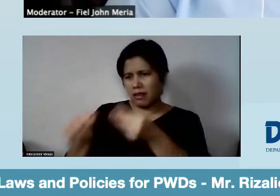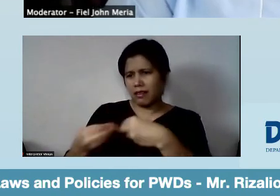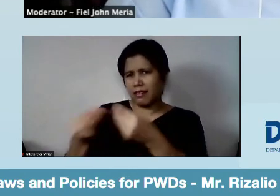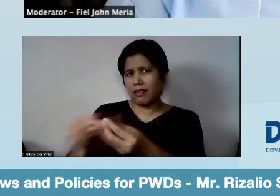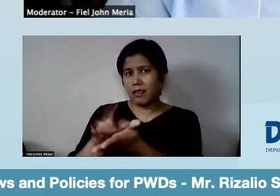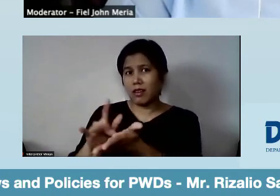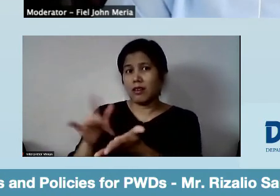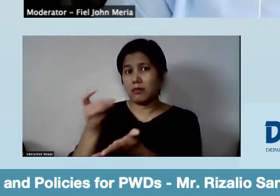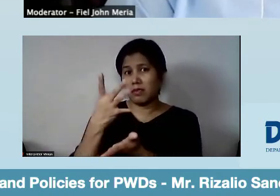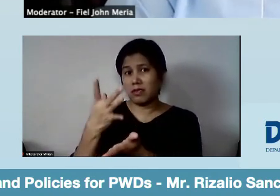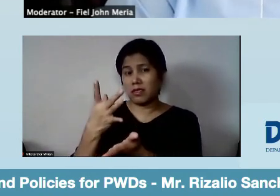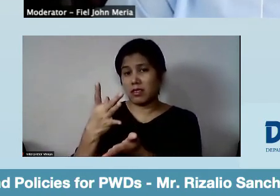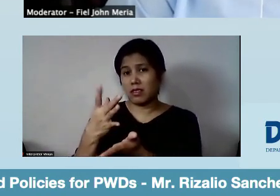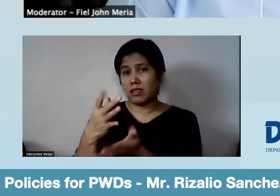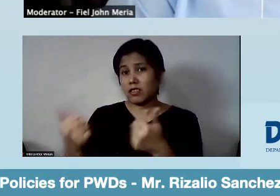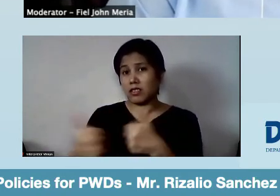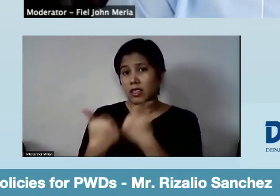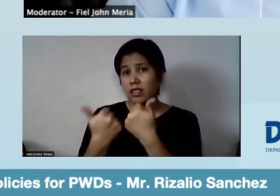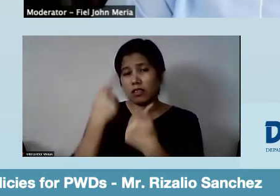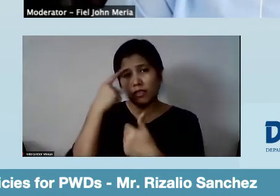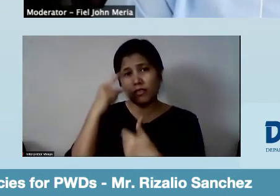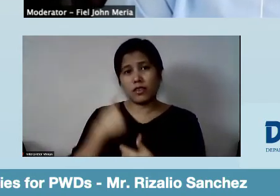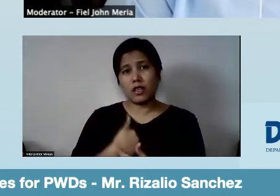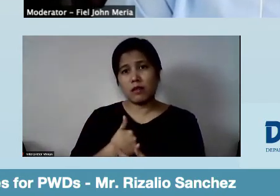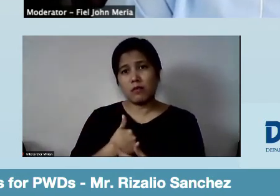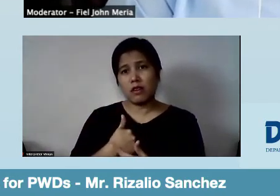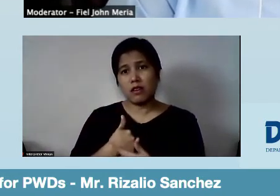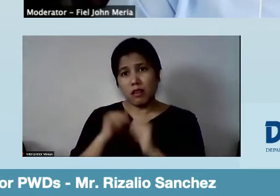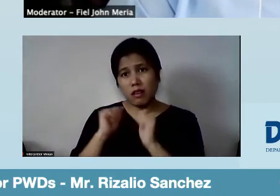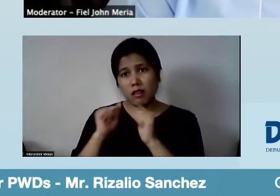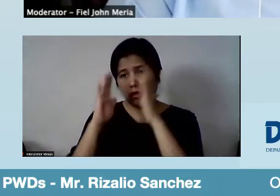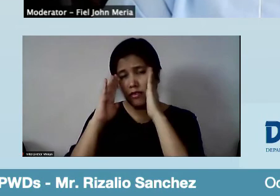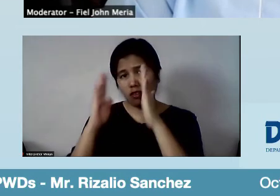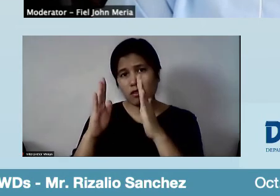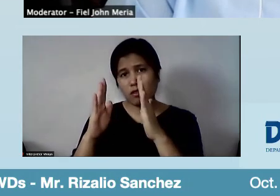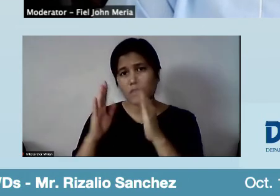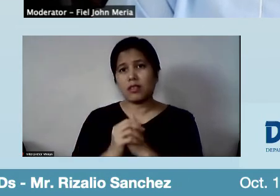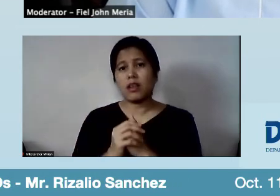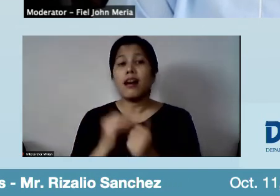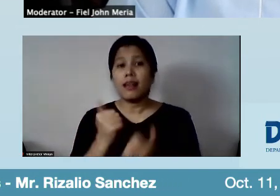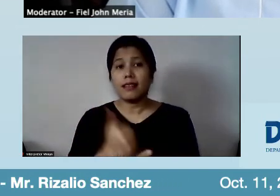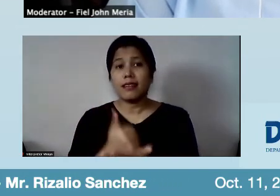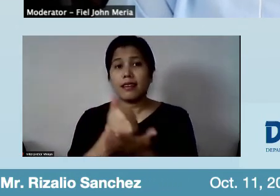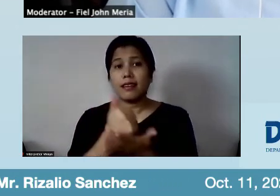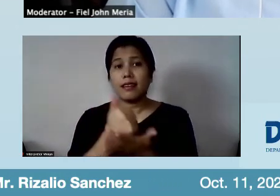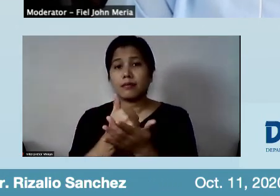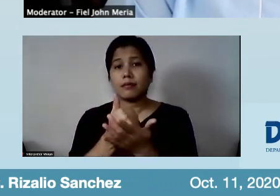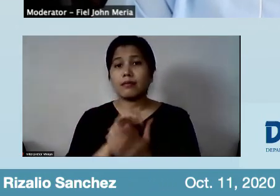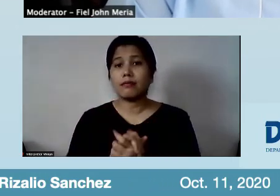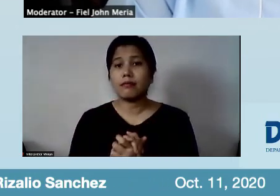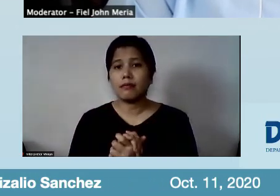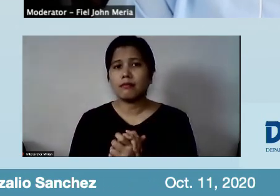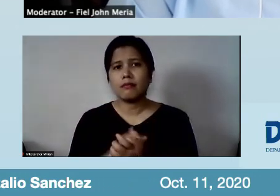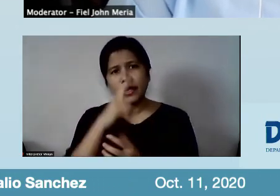will be a challenge for me if they're not able to focus, so we need to help them. Because